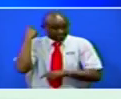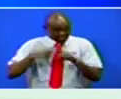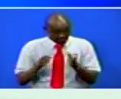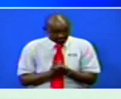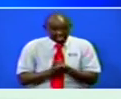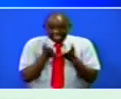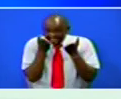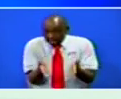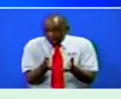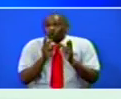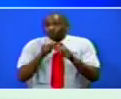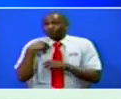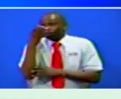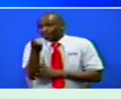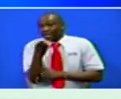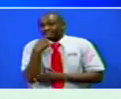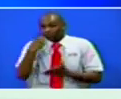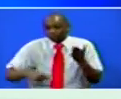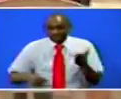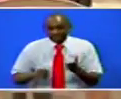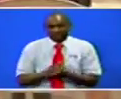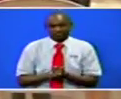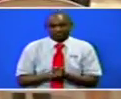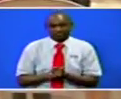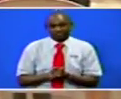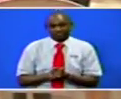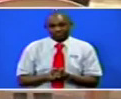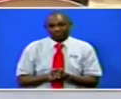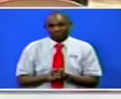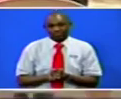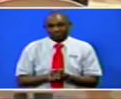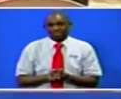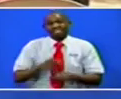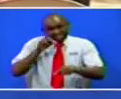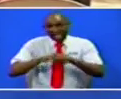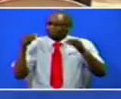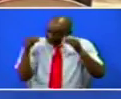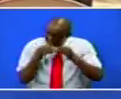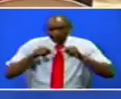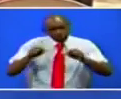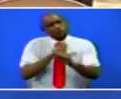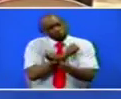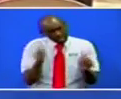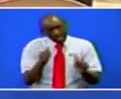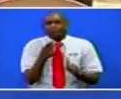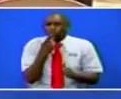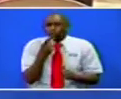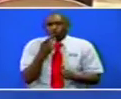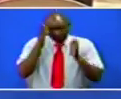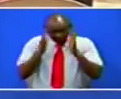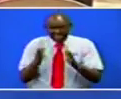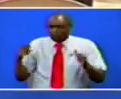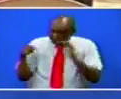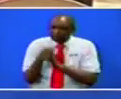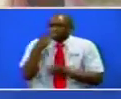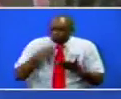liting report from turkan as the meeting went on war stored in